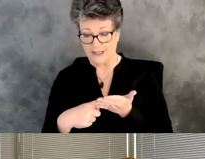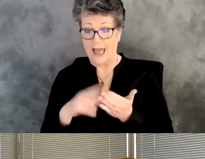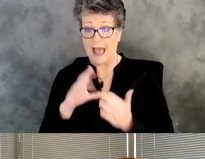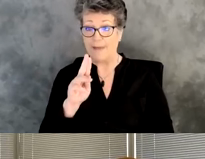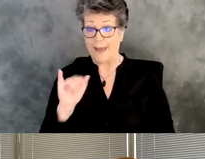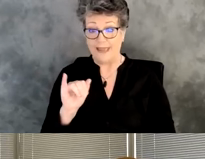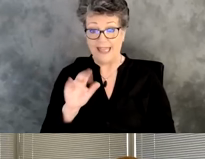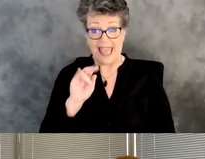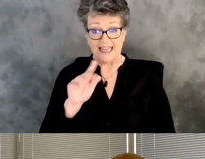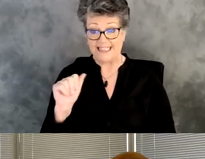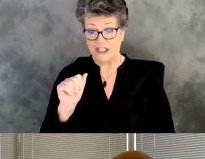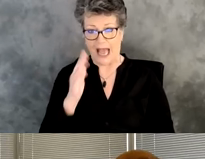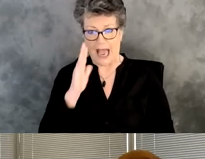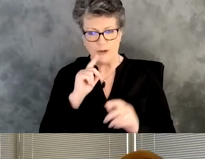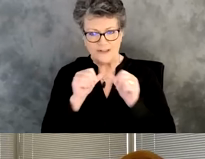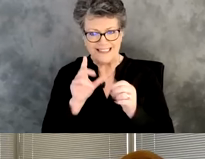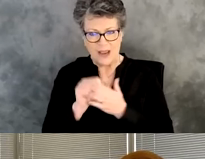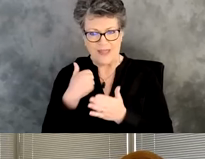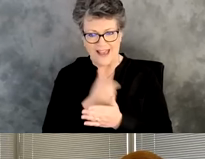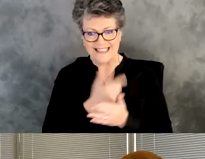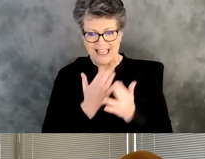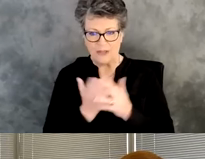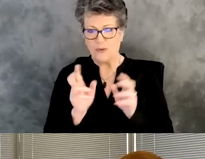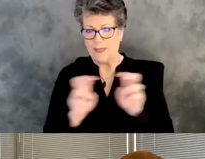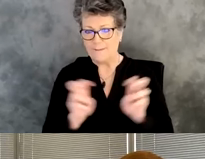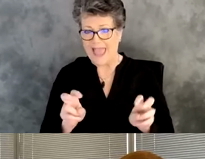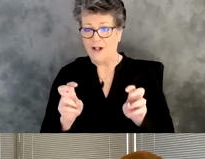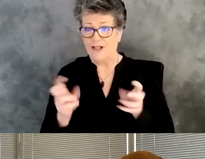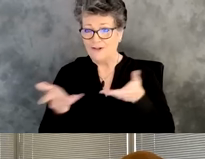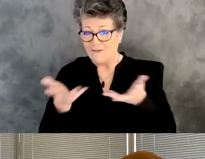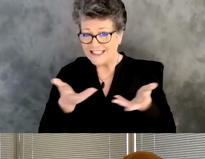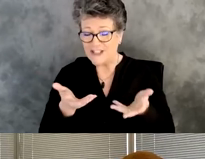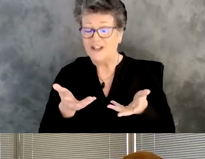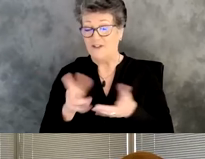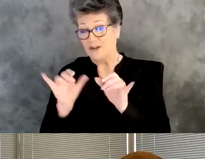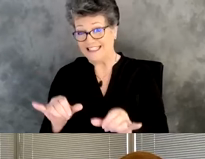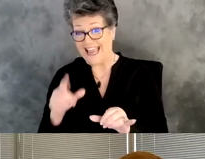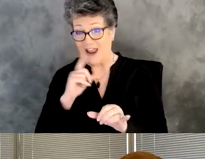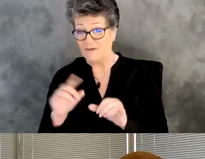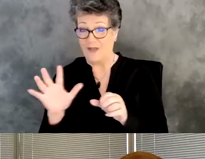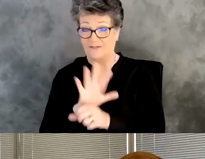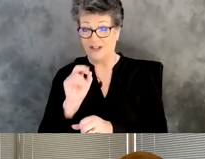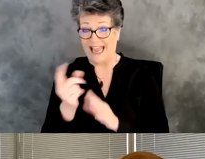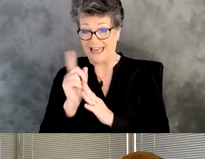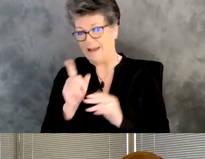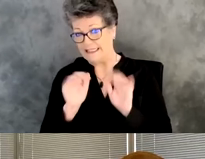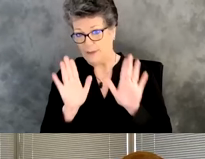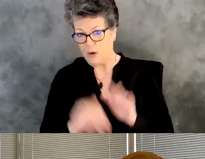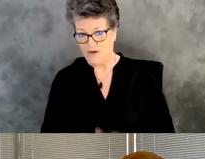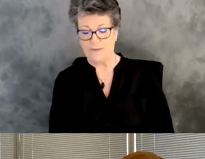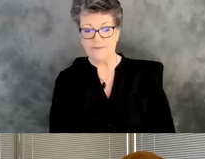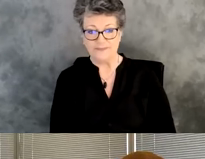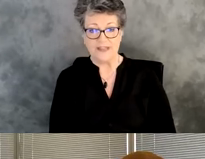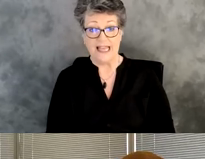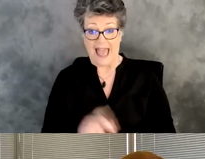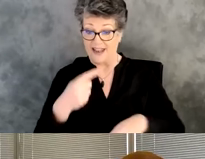Anastasia, I hope you can hang on with us as we get through kind of the panel conversation. You're able to stay for the full 90 minutes. That would be wonderful. And at this